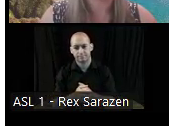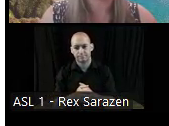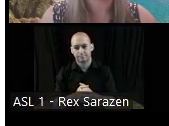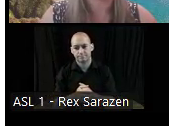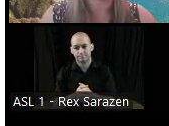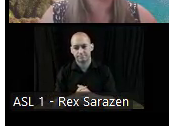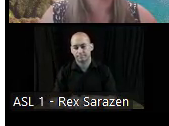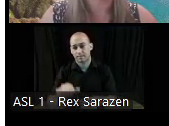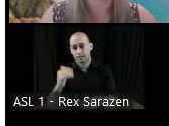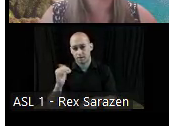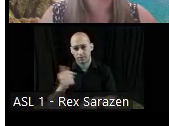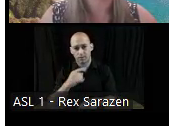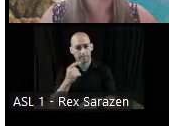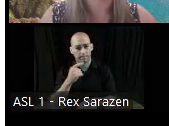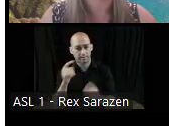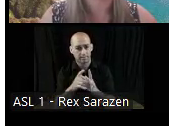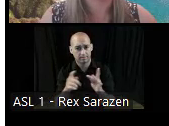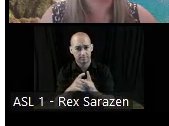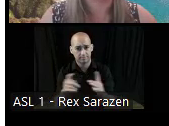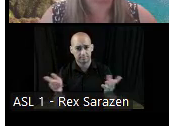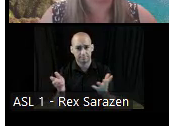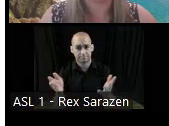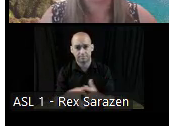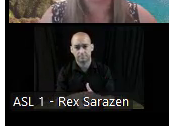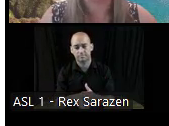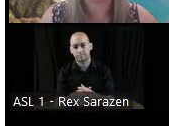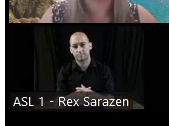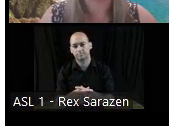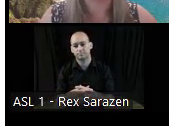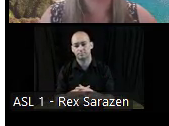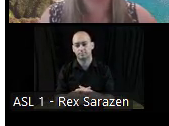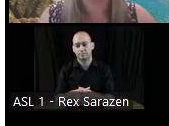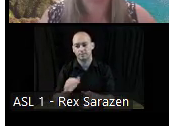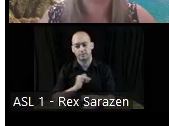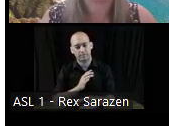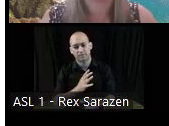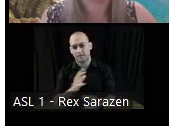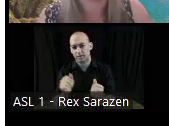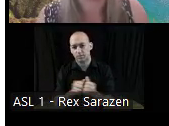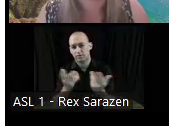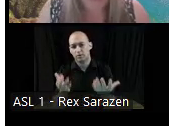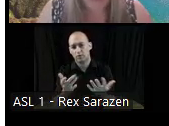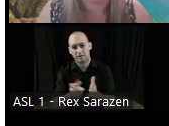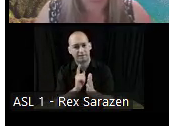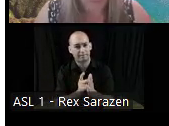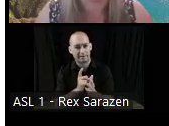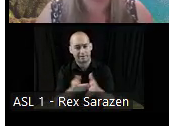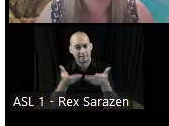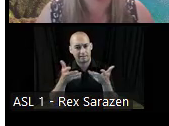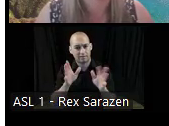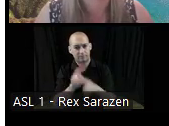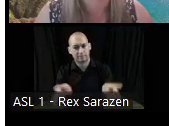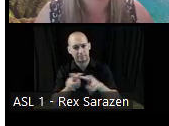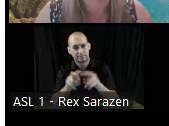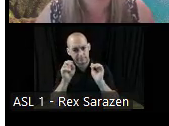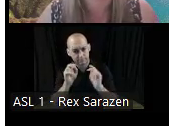Any other public comments? Again, I'm okay with waiting just a moment to again allow for this valuable opportunity for